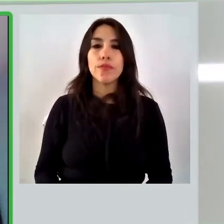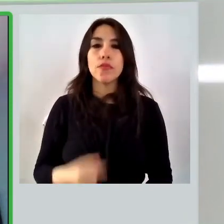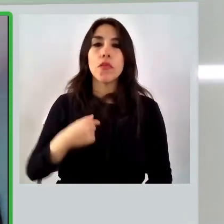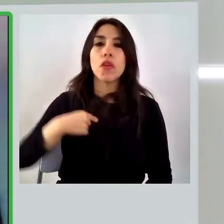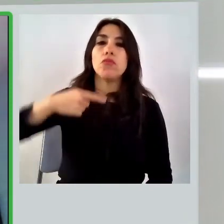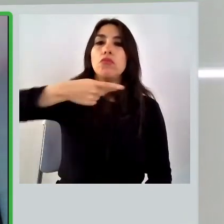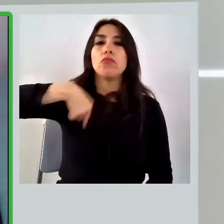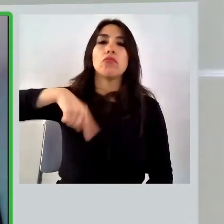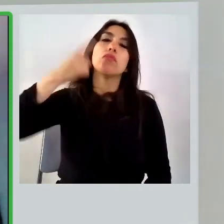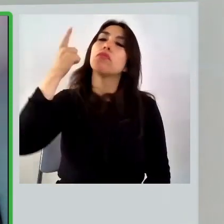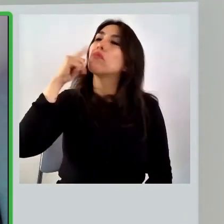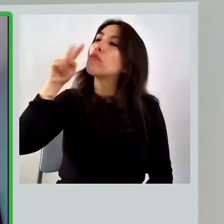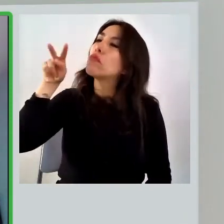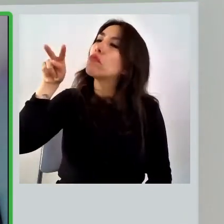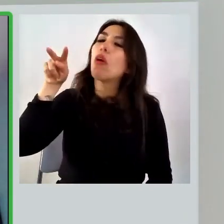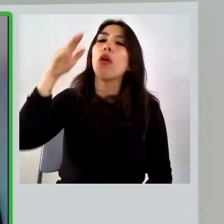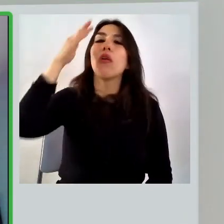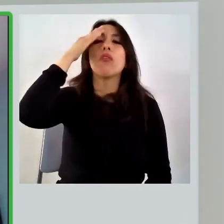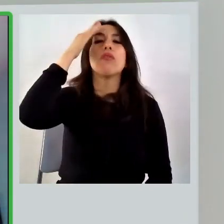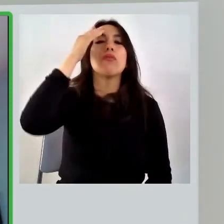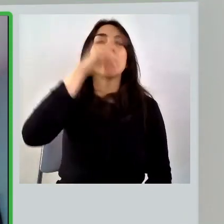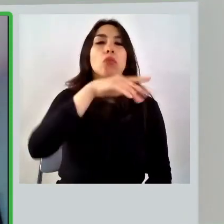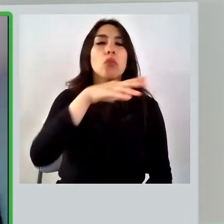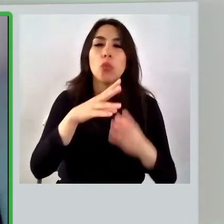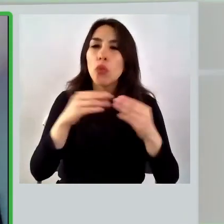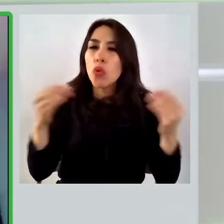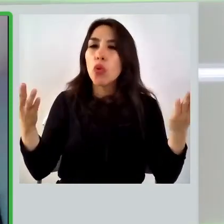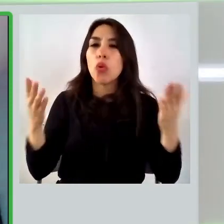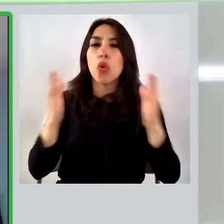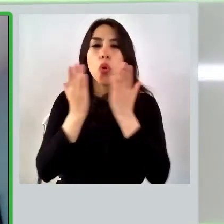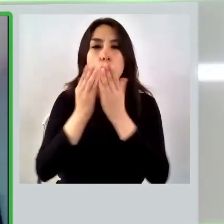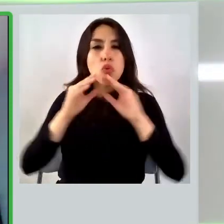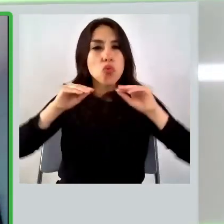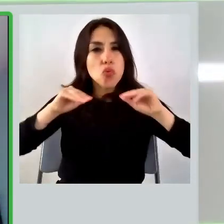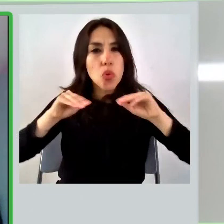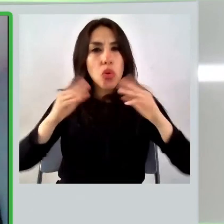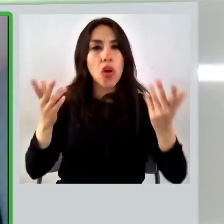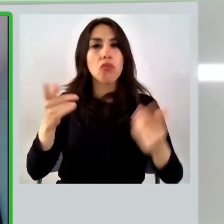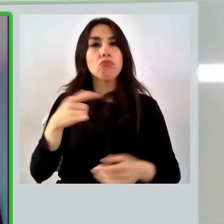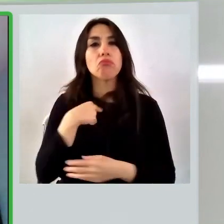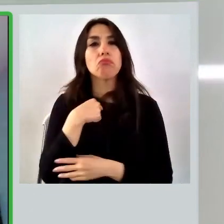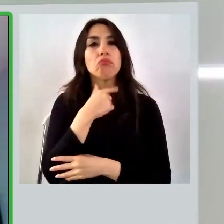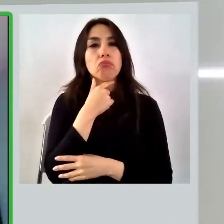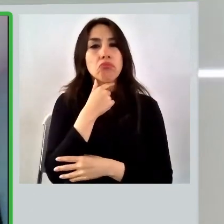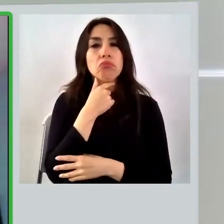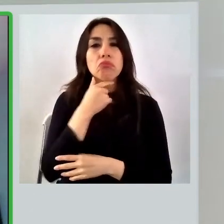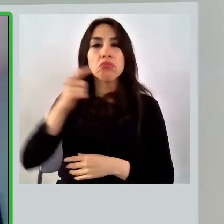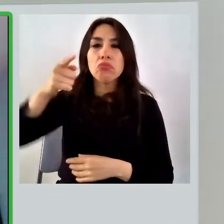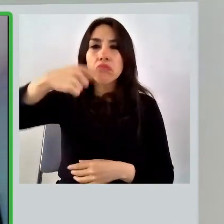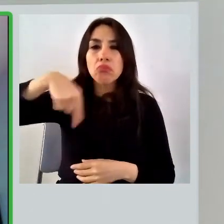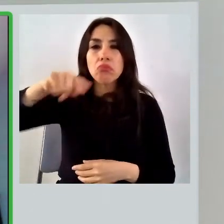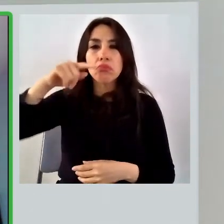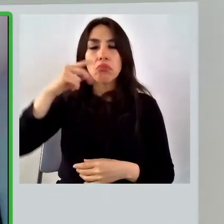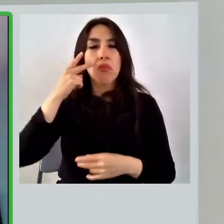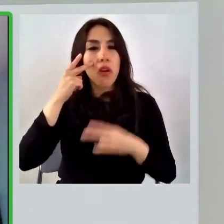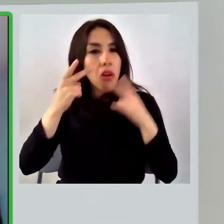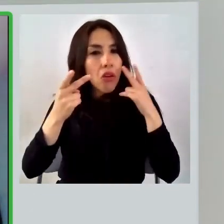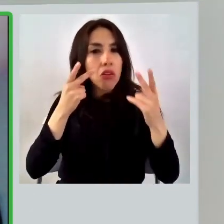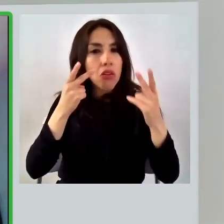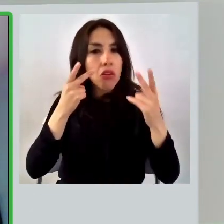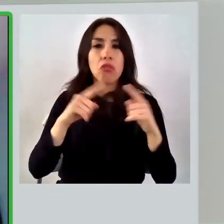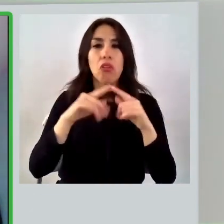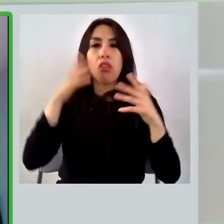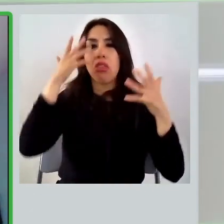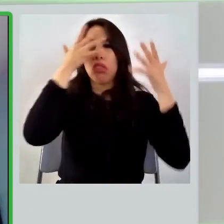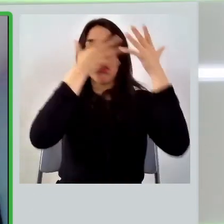And also for the Getting to Equal Disability Inclusion Advantage Study. And this was released in 2018. For all